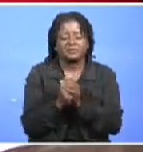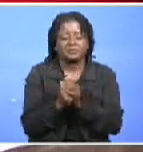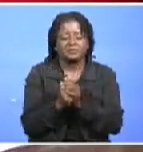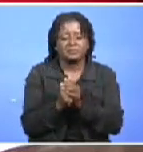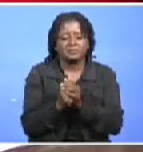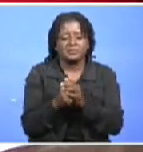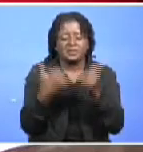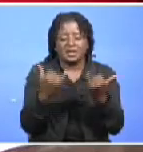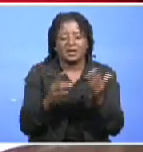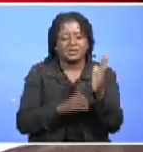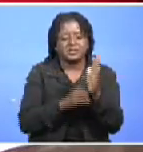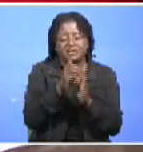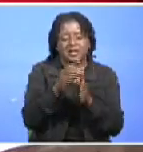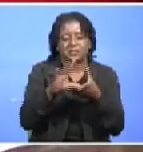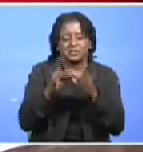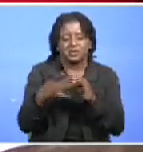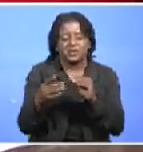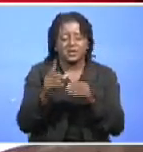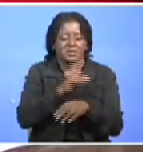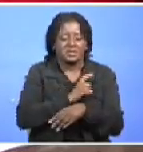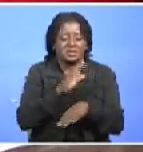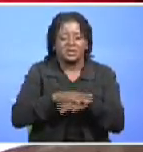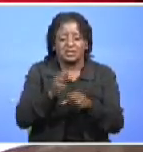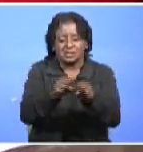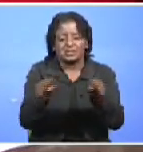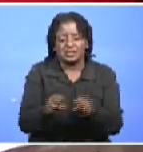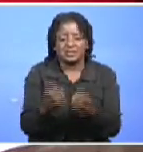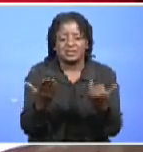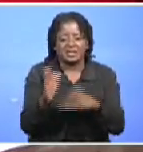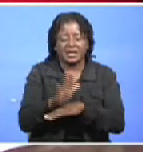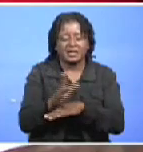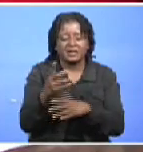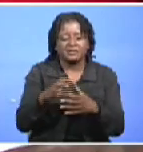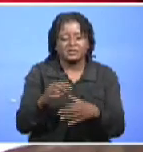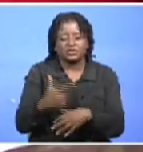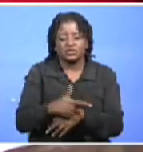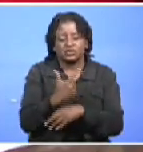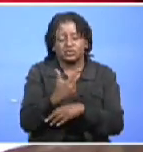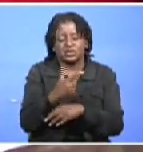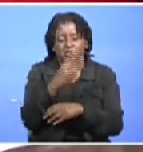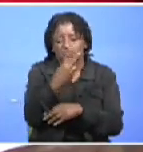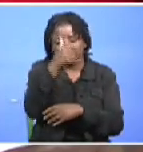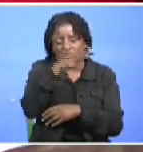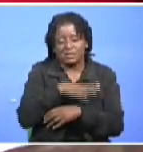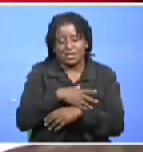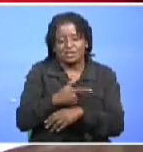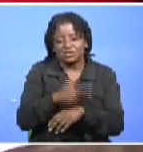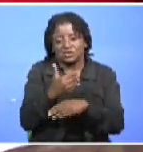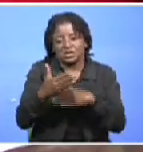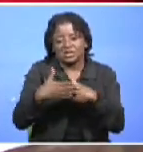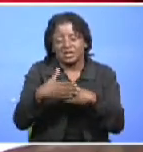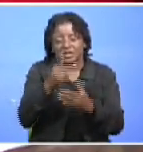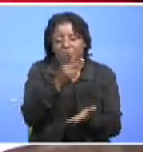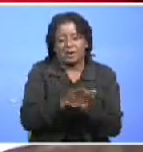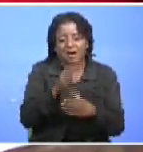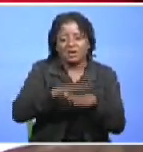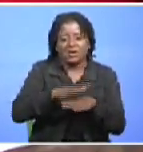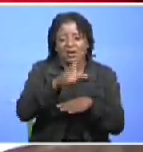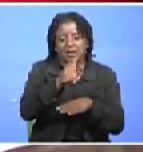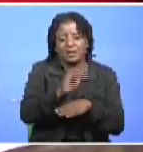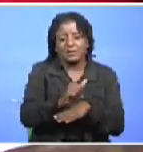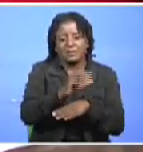Now to a developing story. Police are on the scene tonight of a shooting. Two men apparently shot near the park on Bacardi